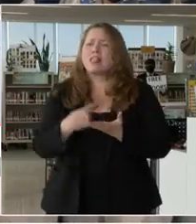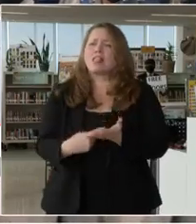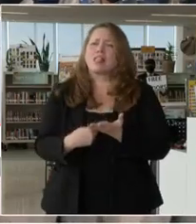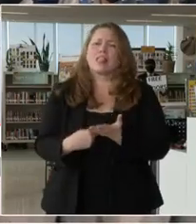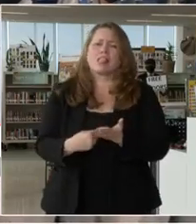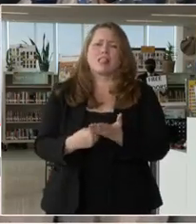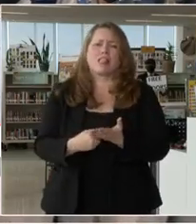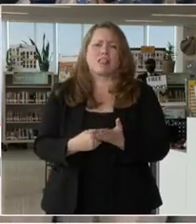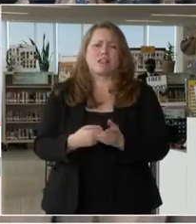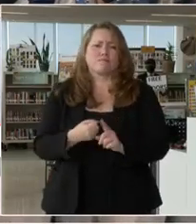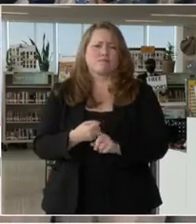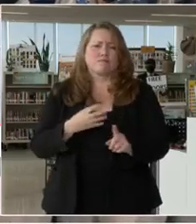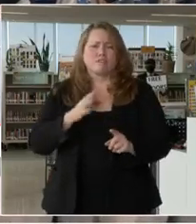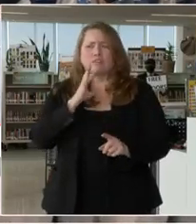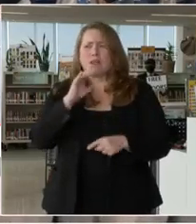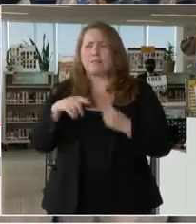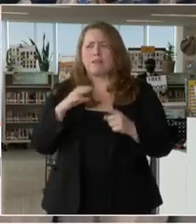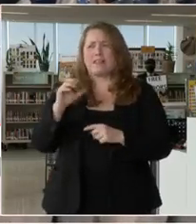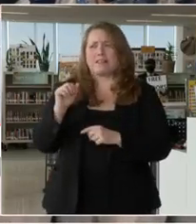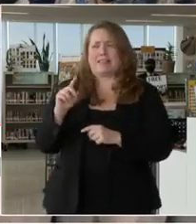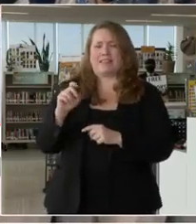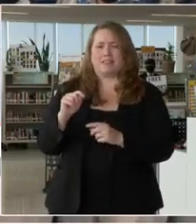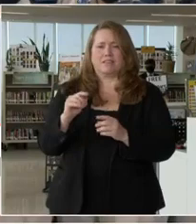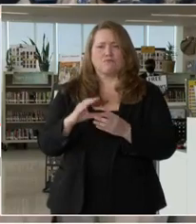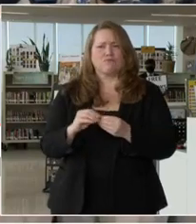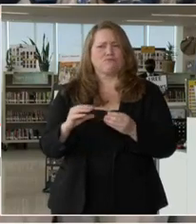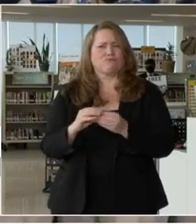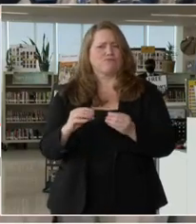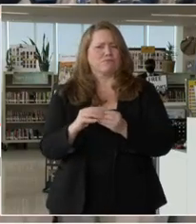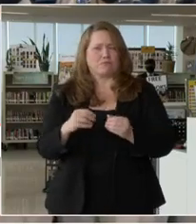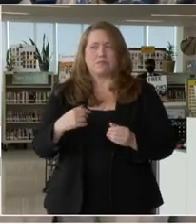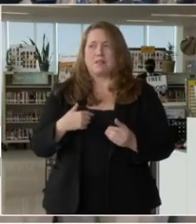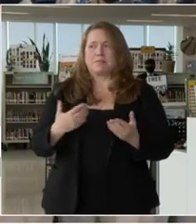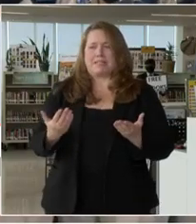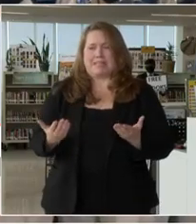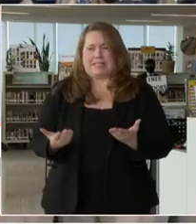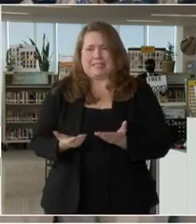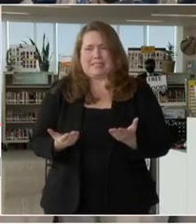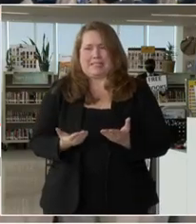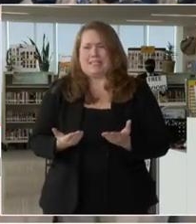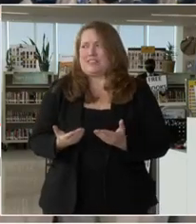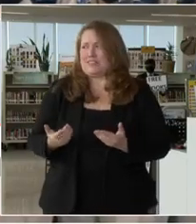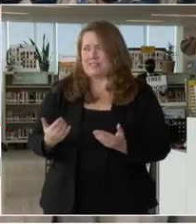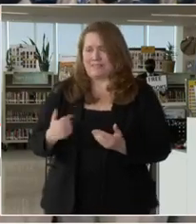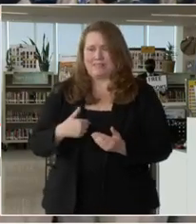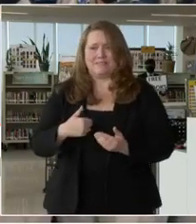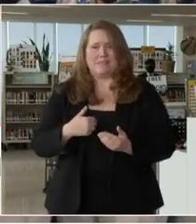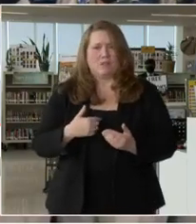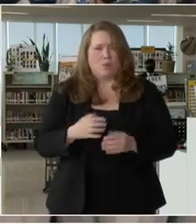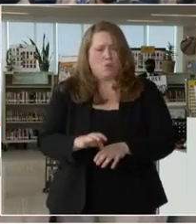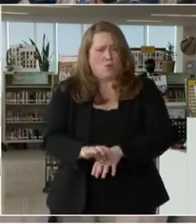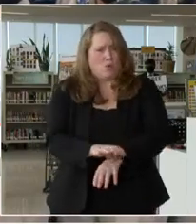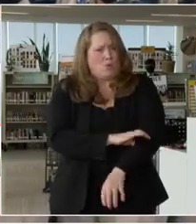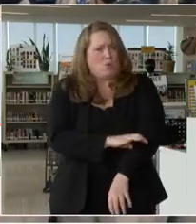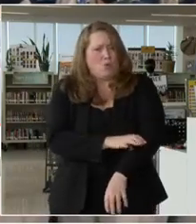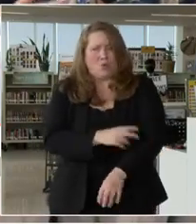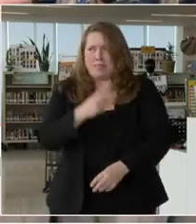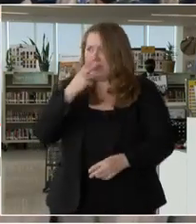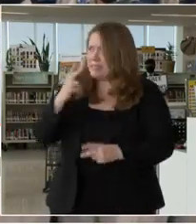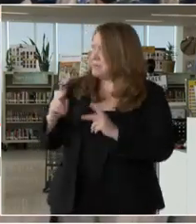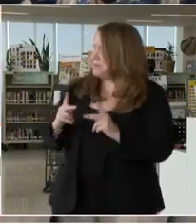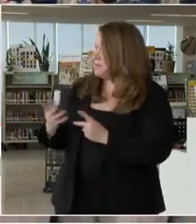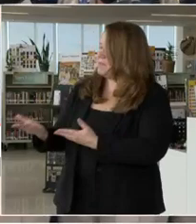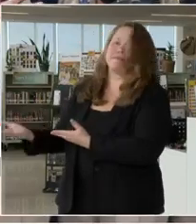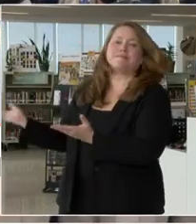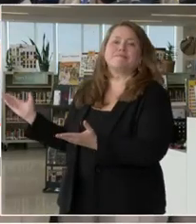talking, I too stand here with goosebumps really before you. I'm excited about what I see behind